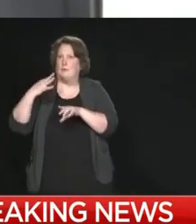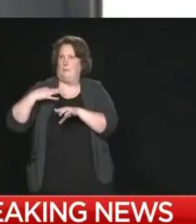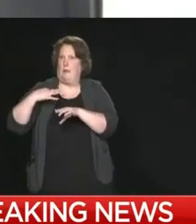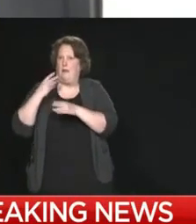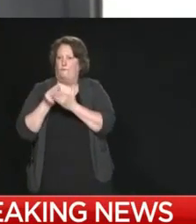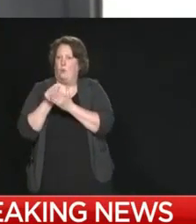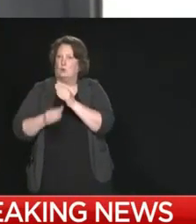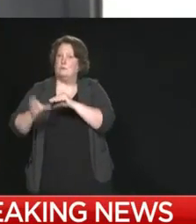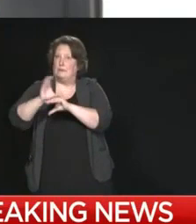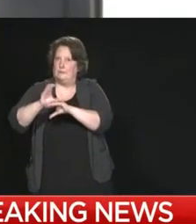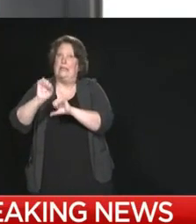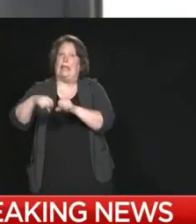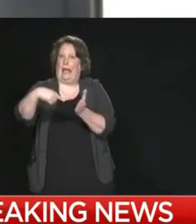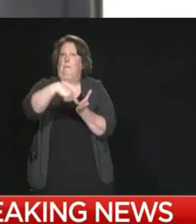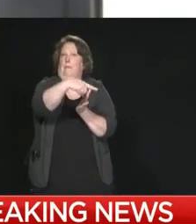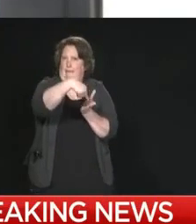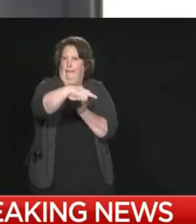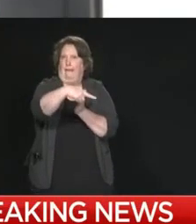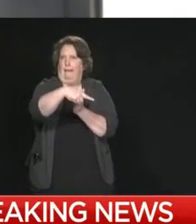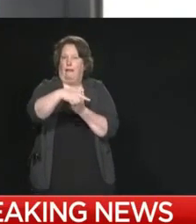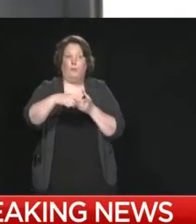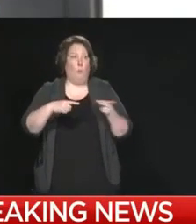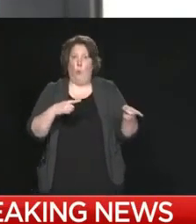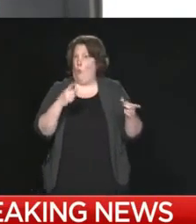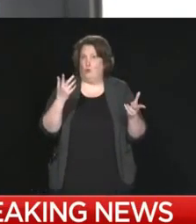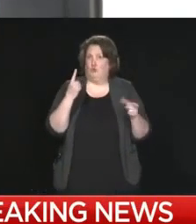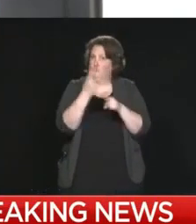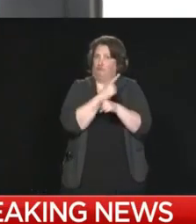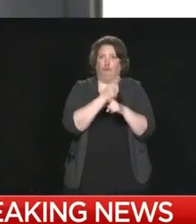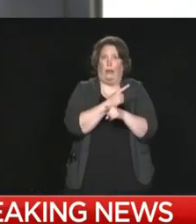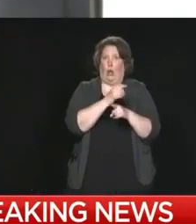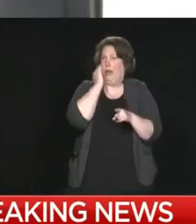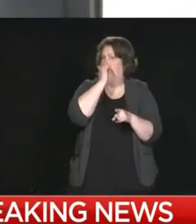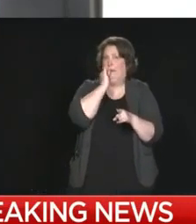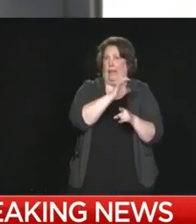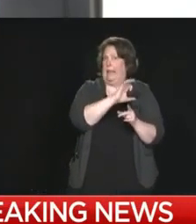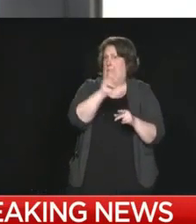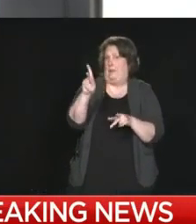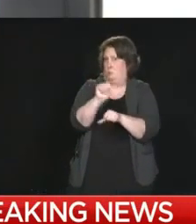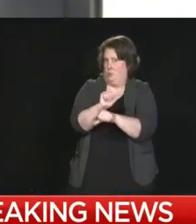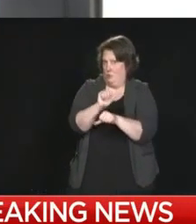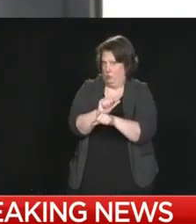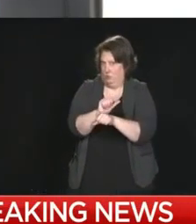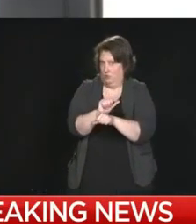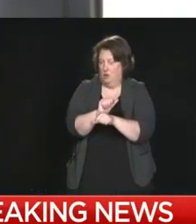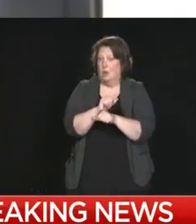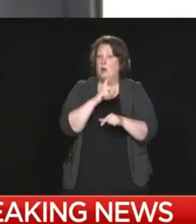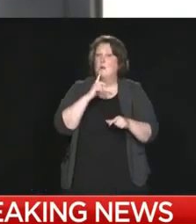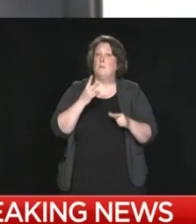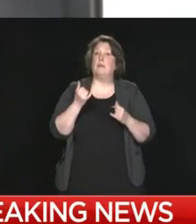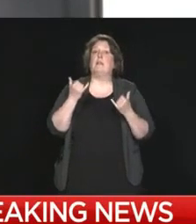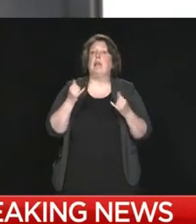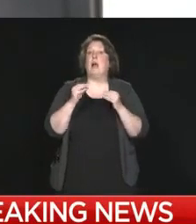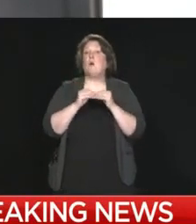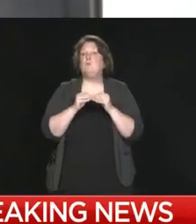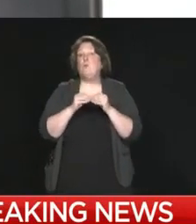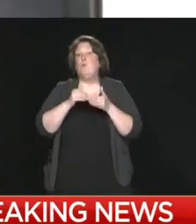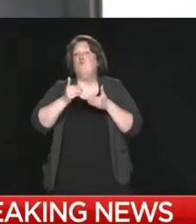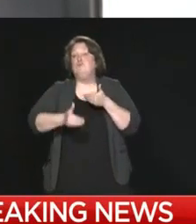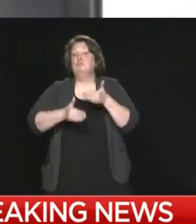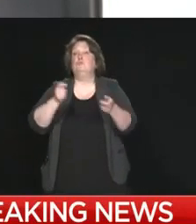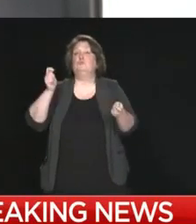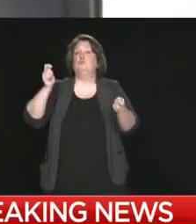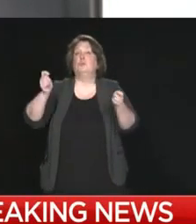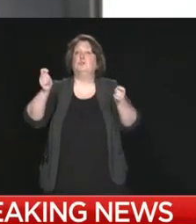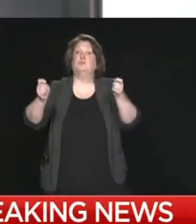go back to their former jobs. And as the situation evolves, we will have less people needing